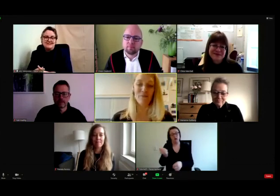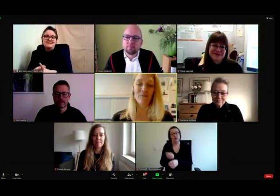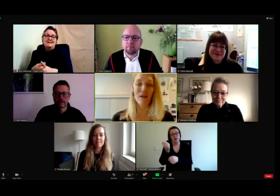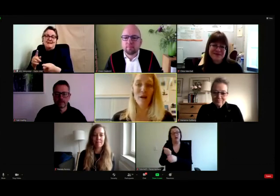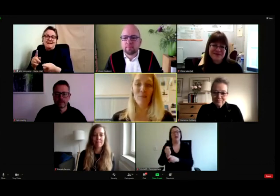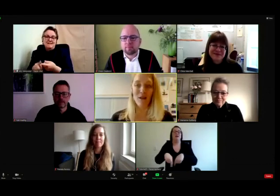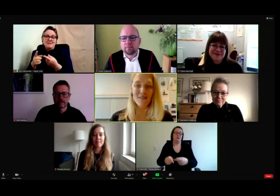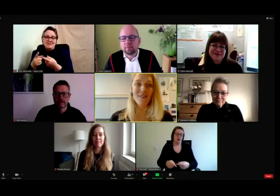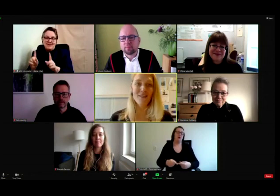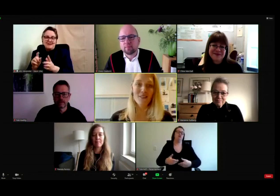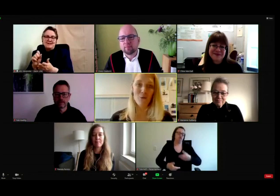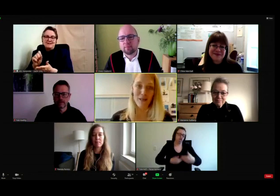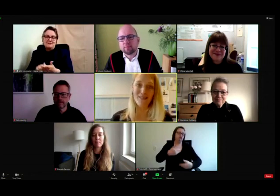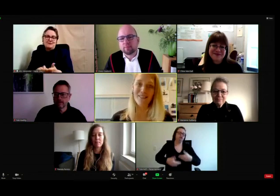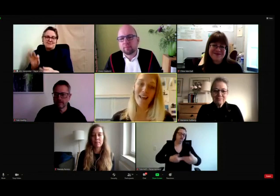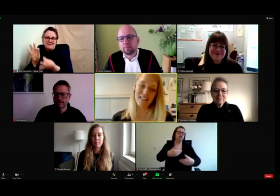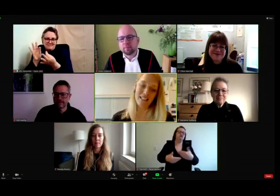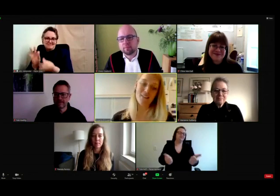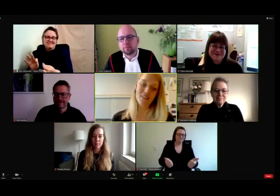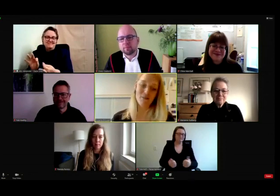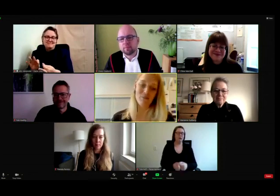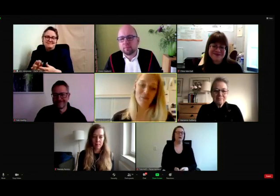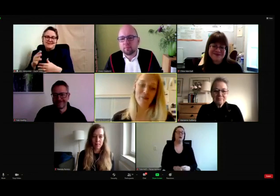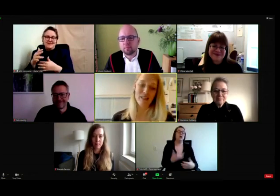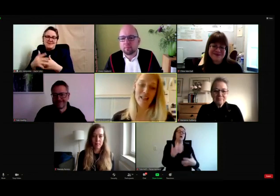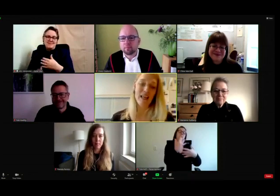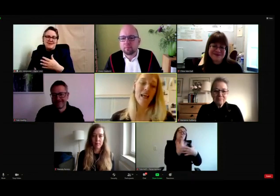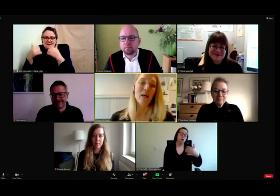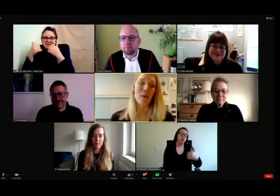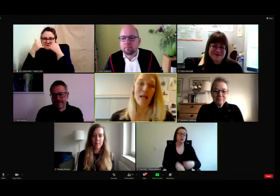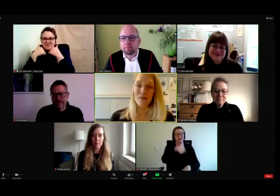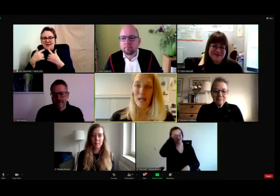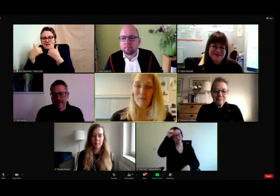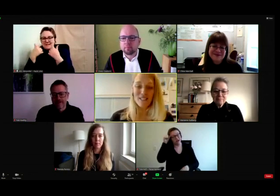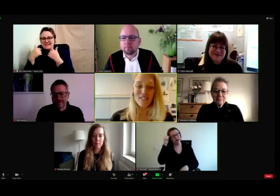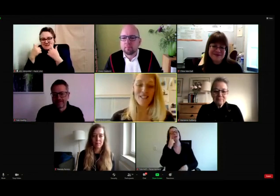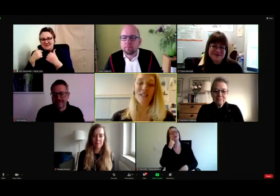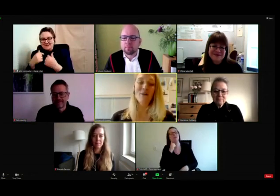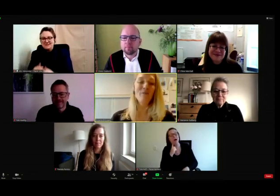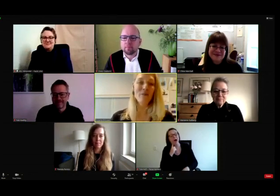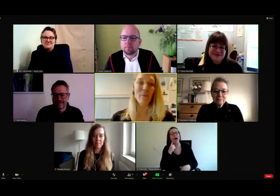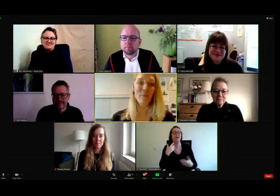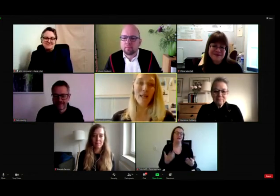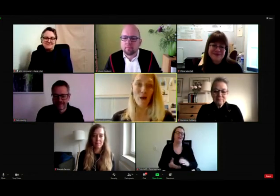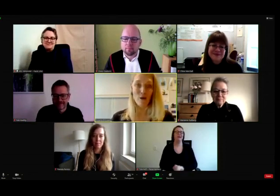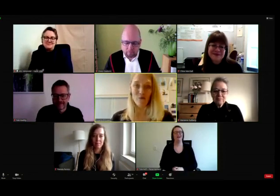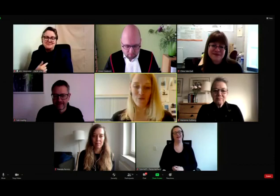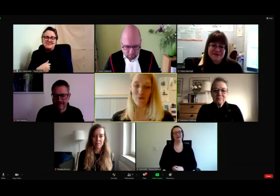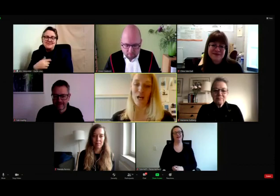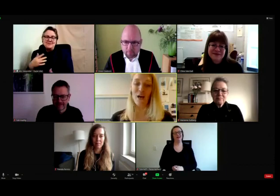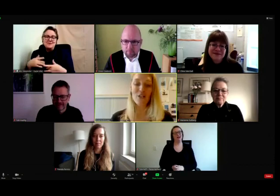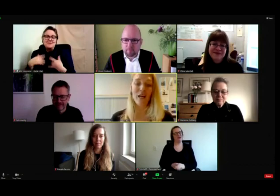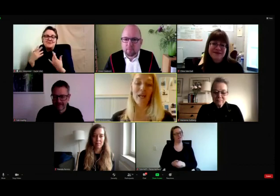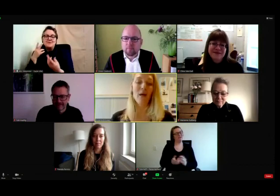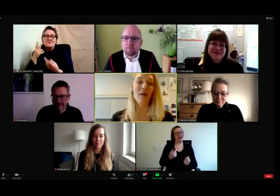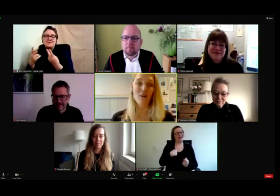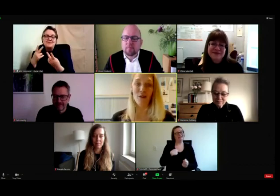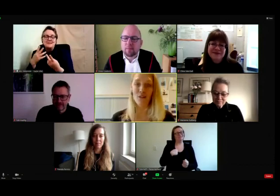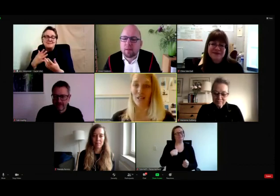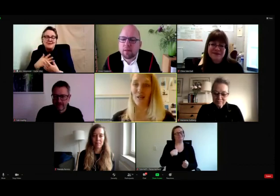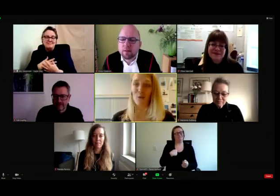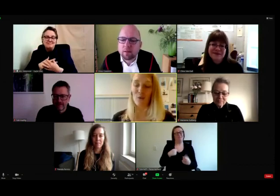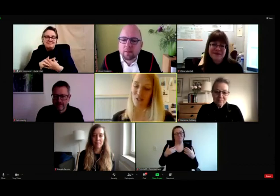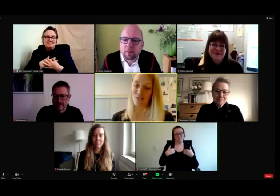up and running. Blood, sweat, and tears. But I was happy to see that my love for the eye